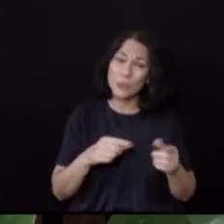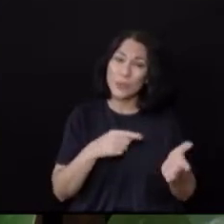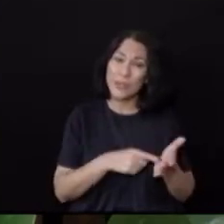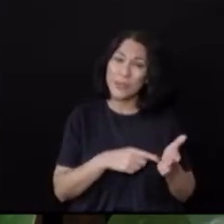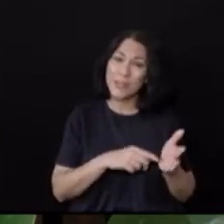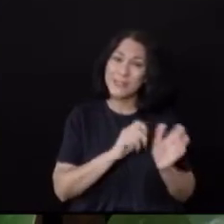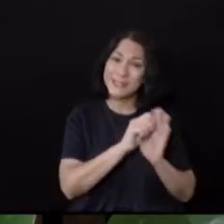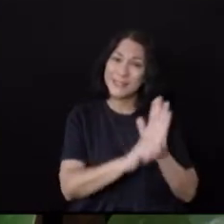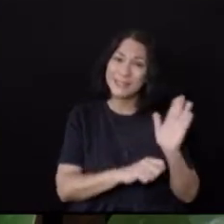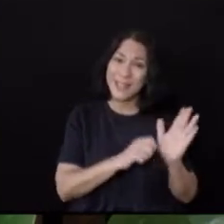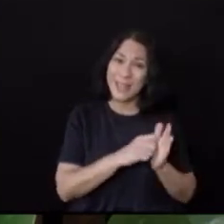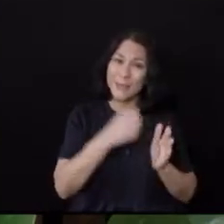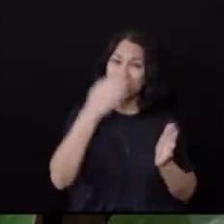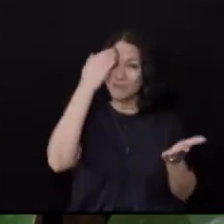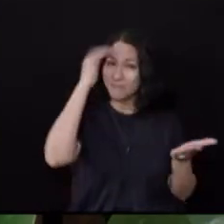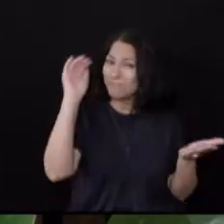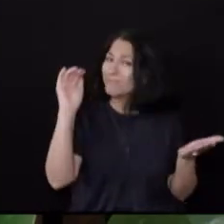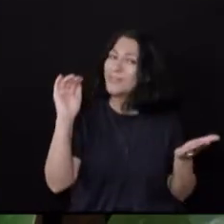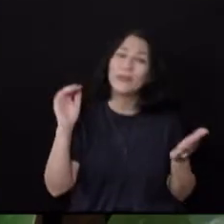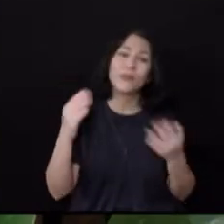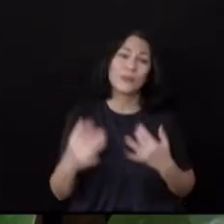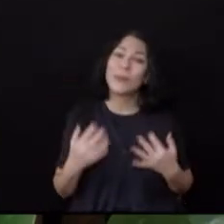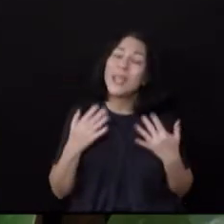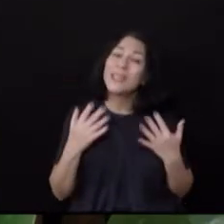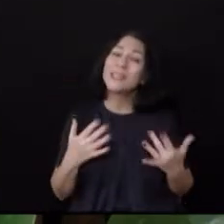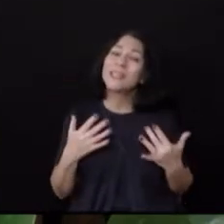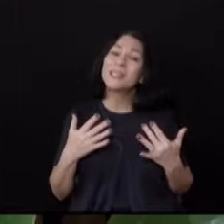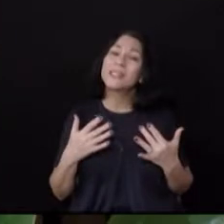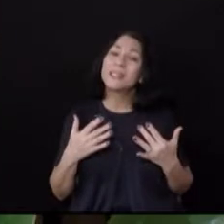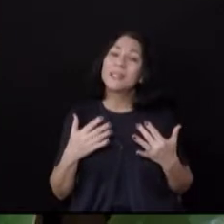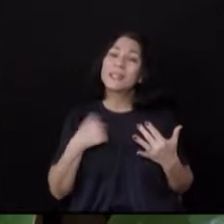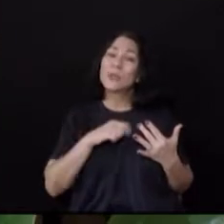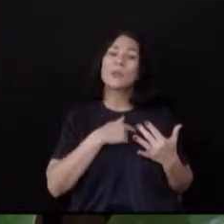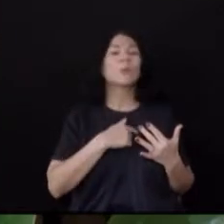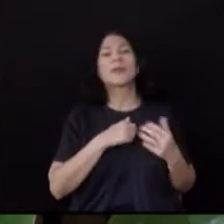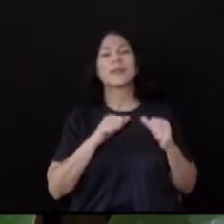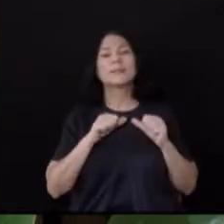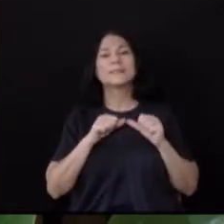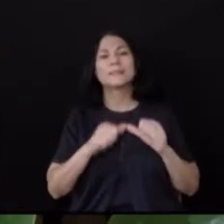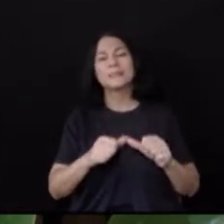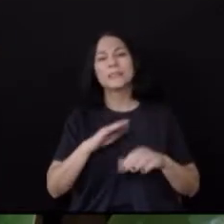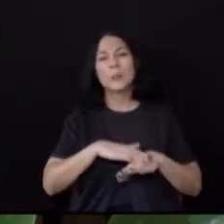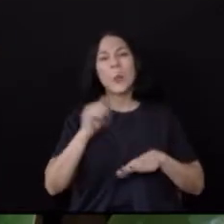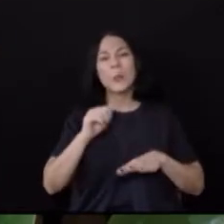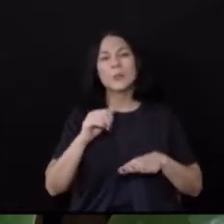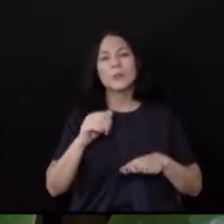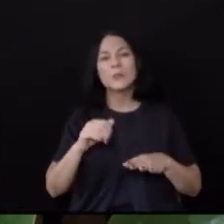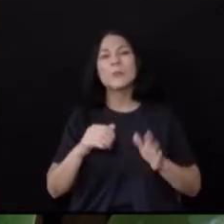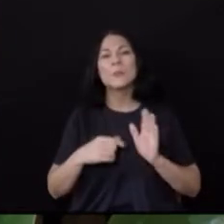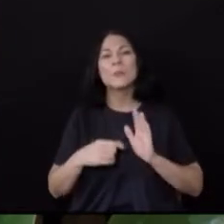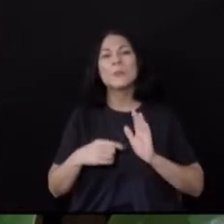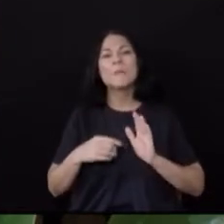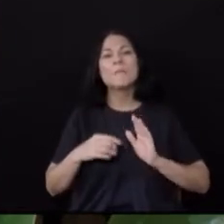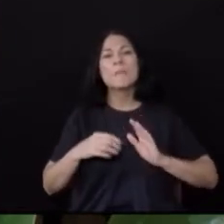this time of waiting, in this time where we are still called to be the church?